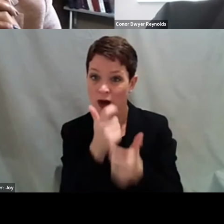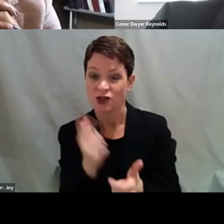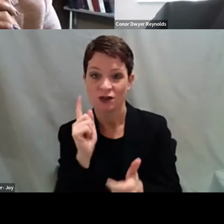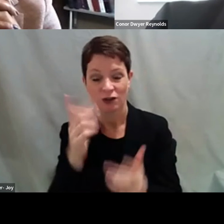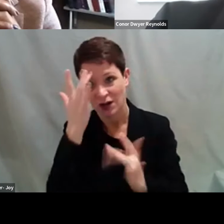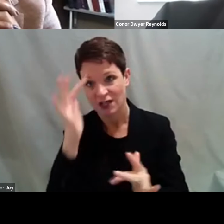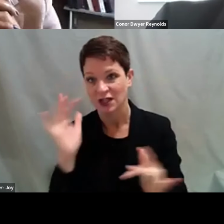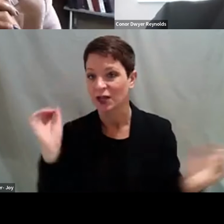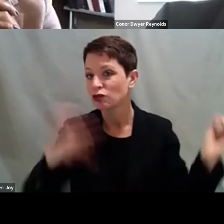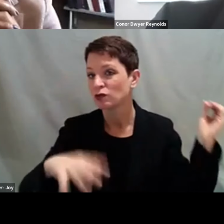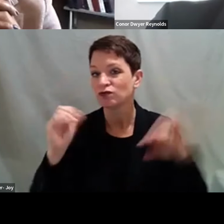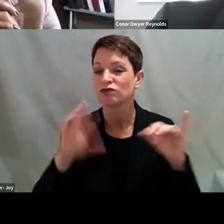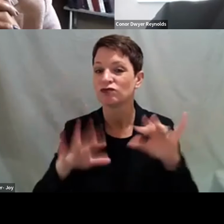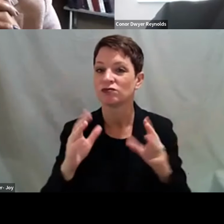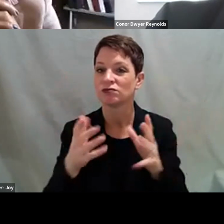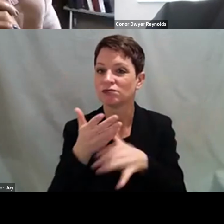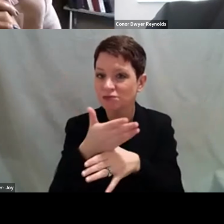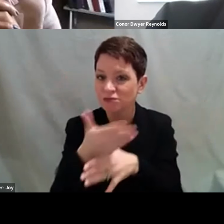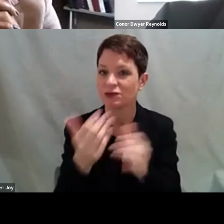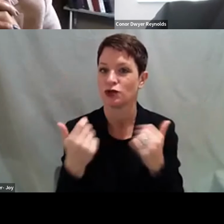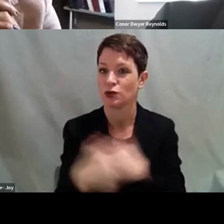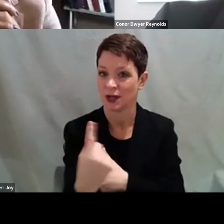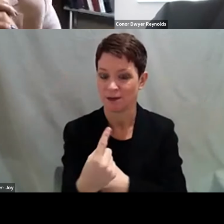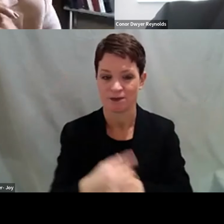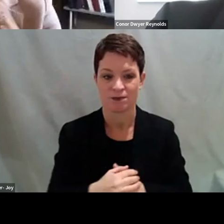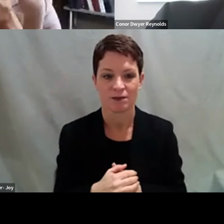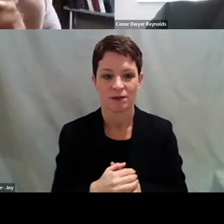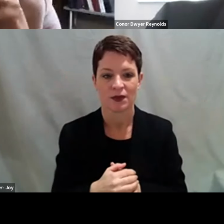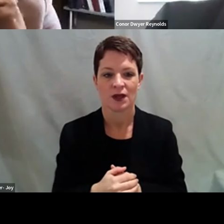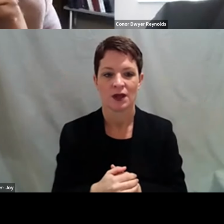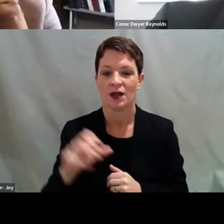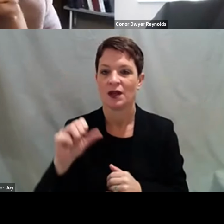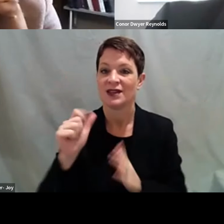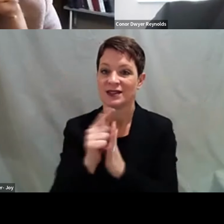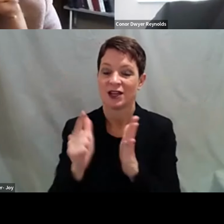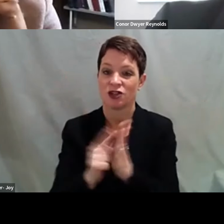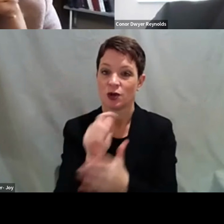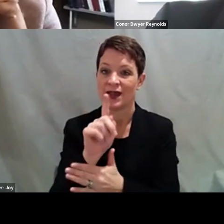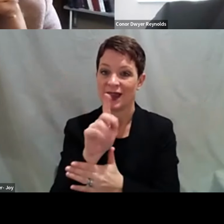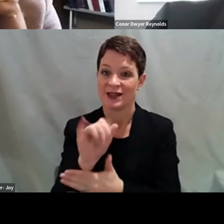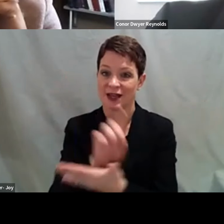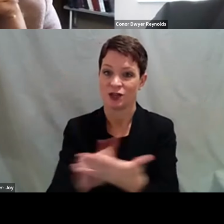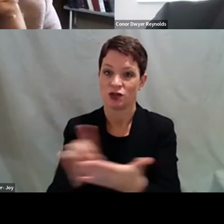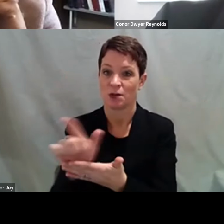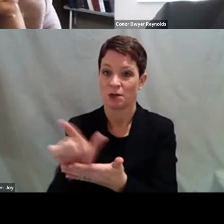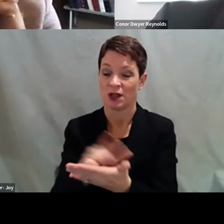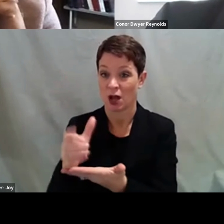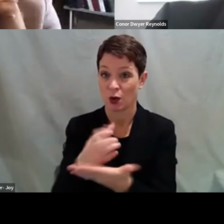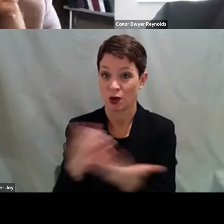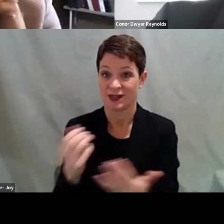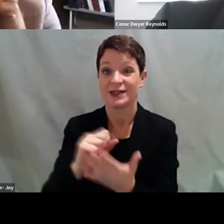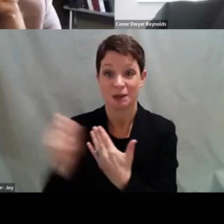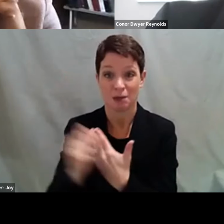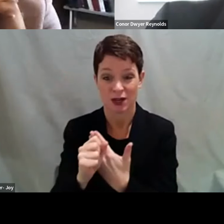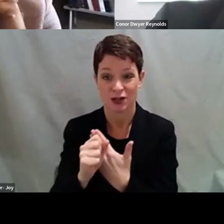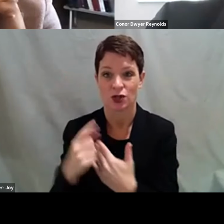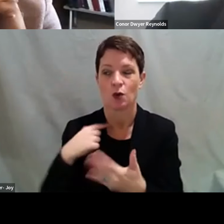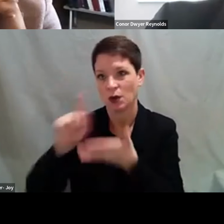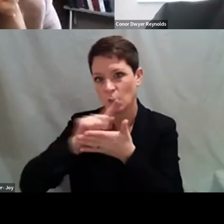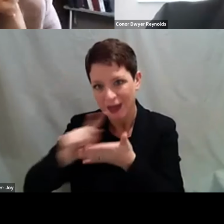intellectual company this weekend. I'm teaching a statutory anti-discrimination law course this semester where we spend